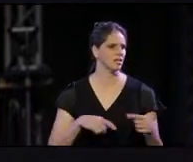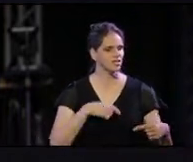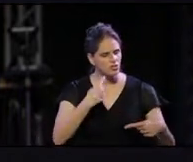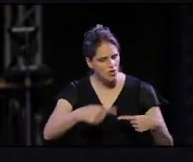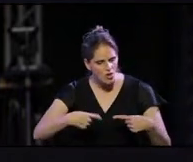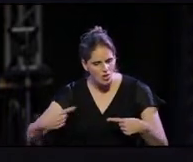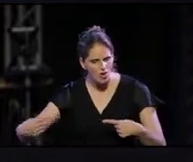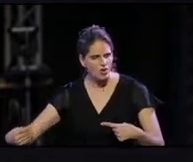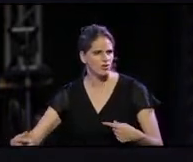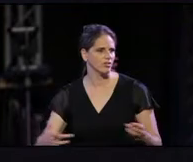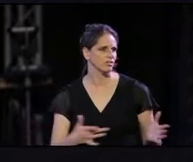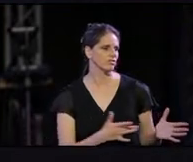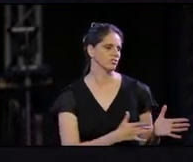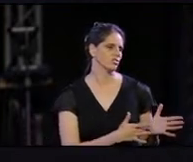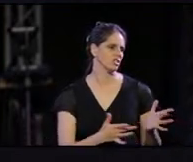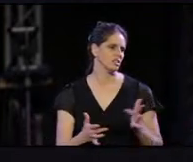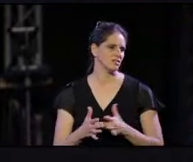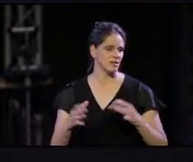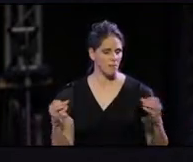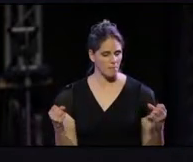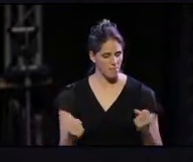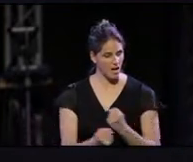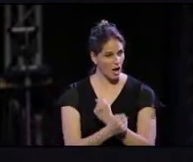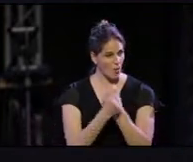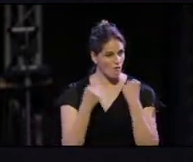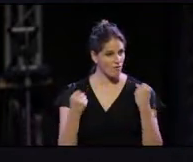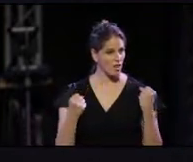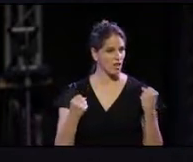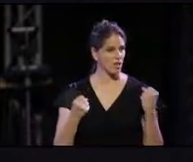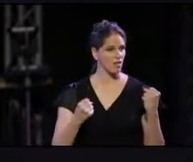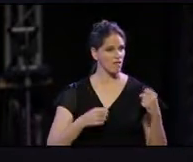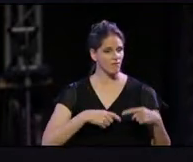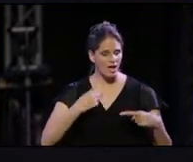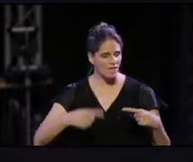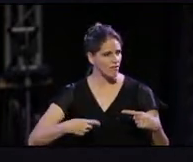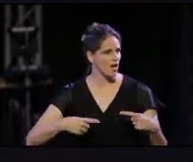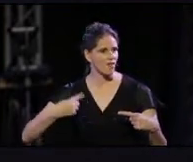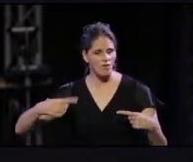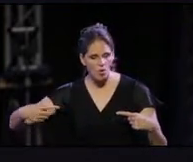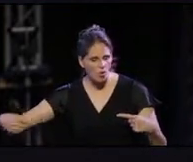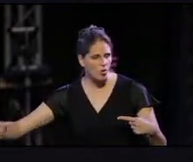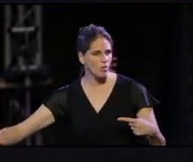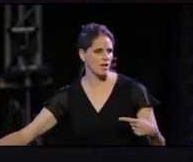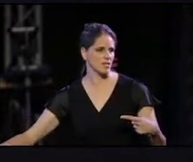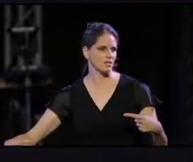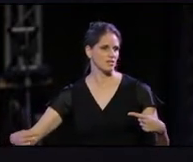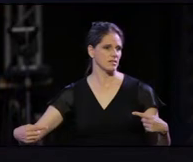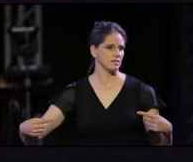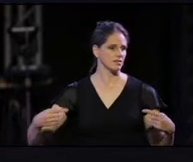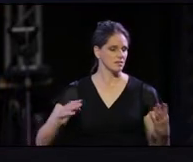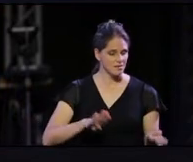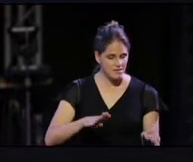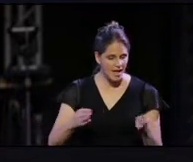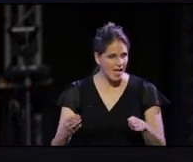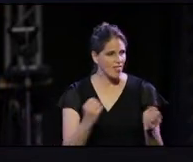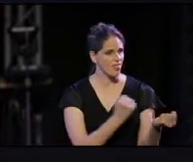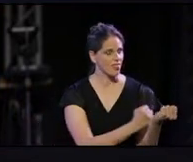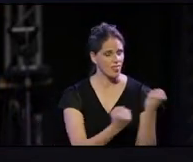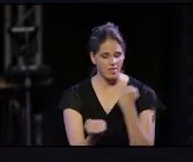and powerful and for always and for everybody his death and his resurrection is.